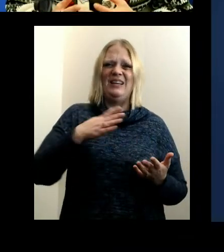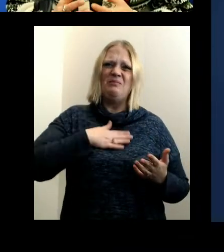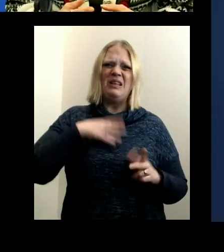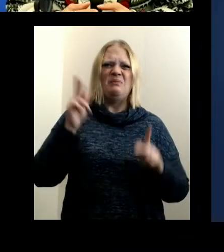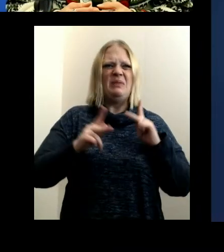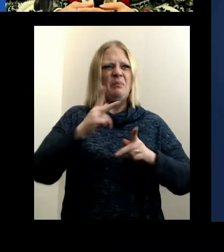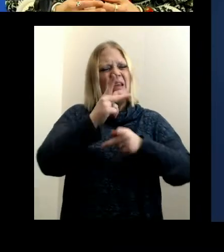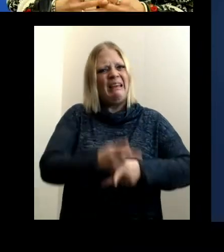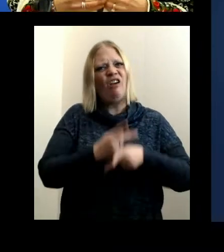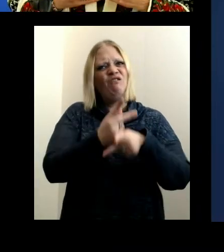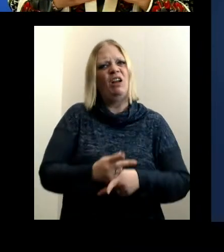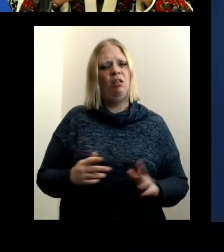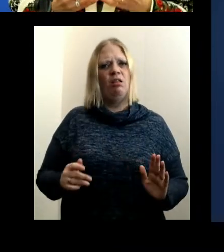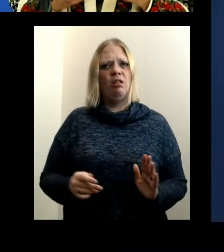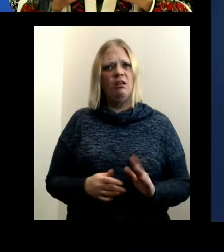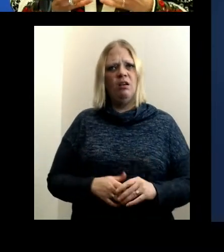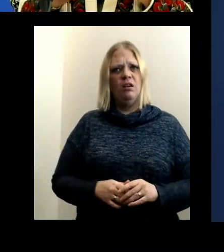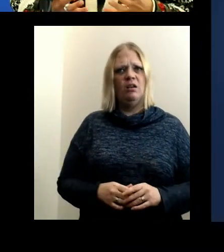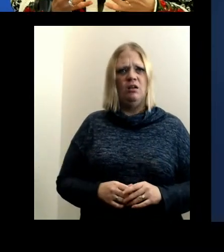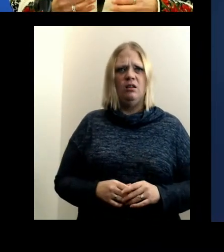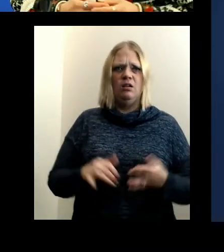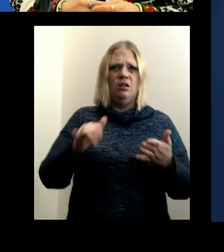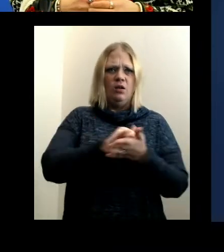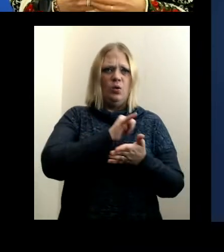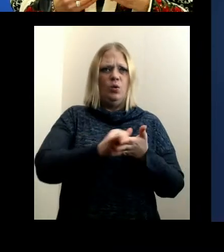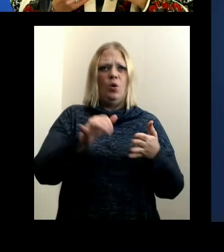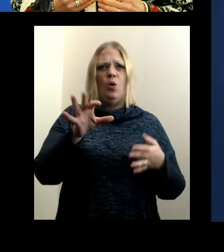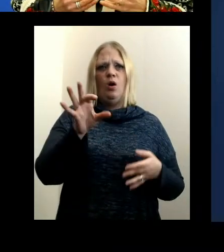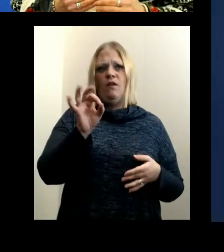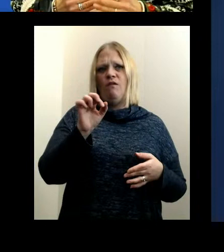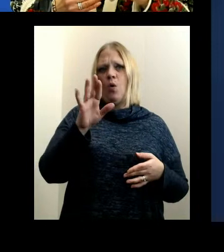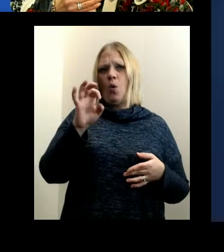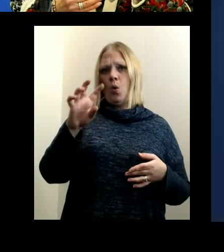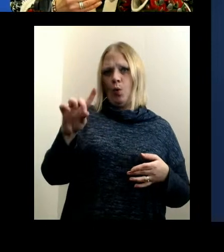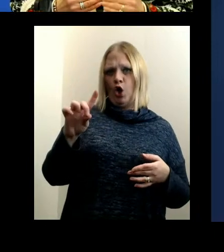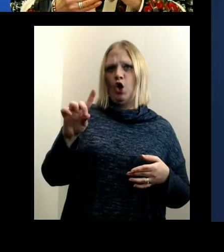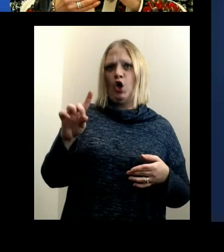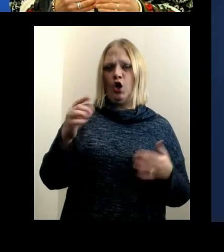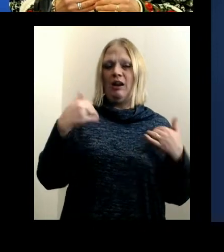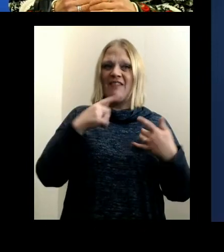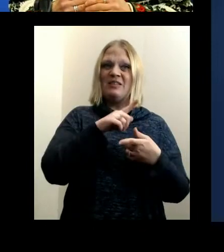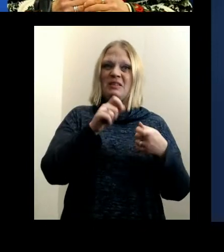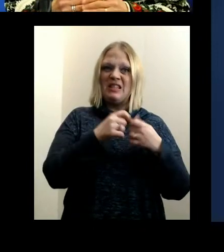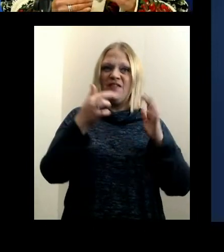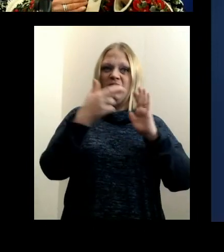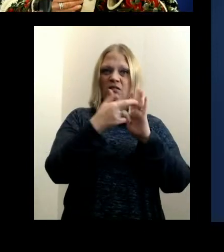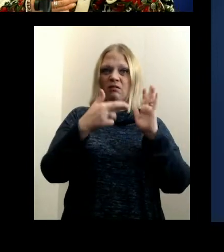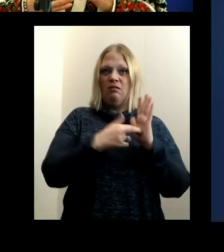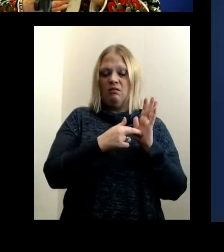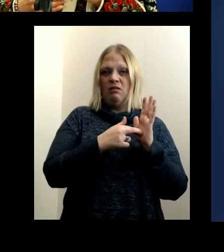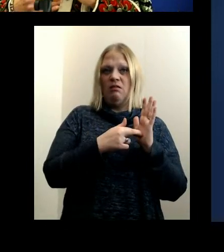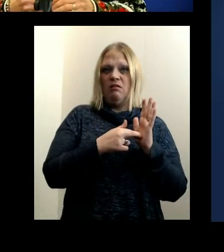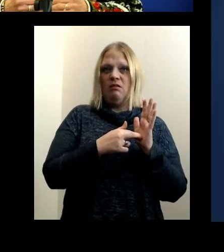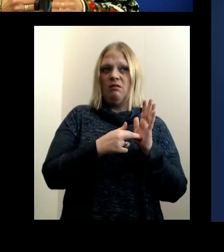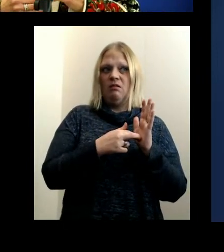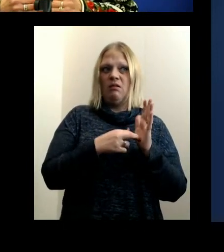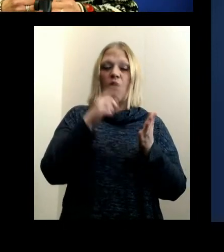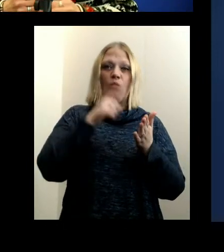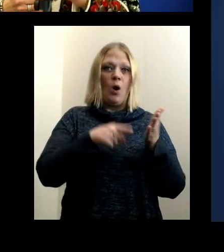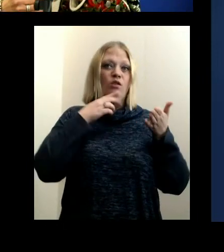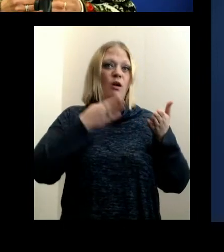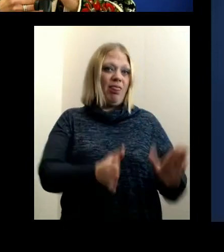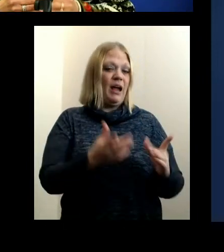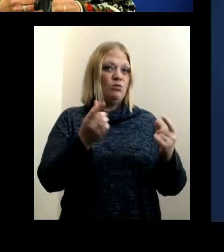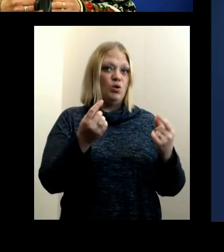be careful. Their New York Forward does have specific regulations of what you are allowed to